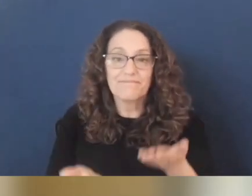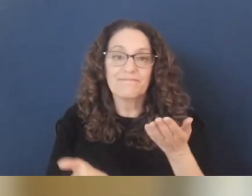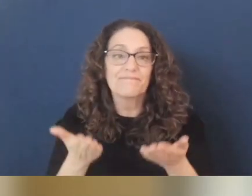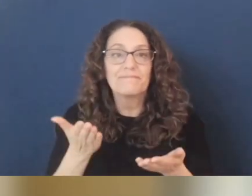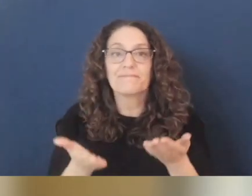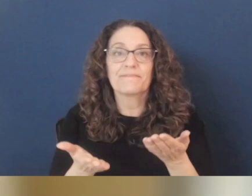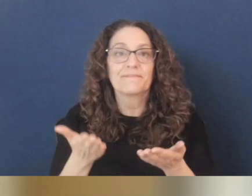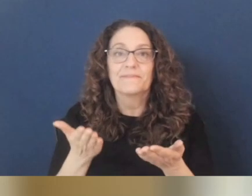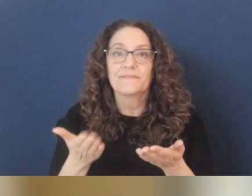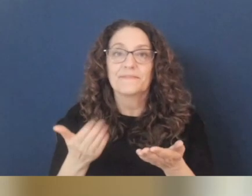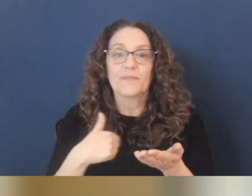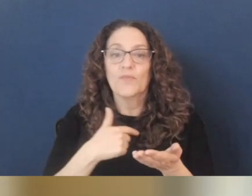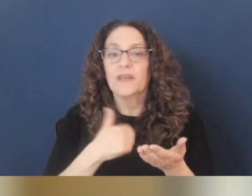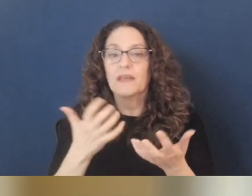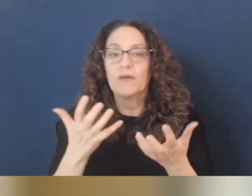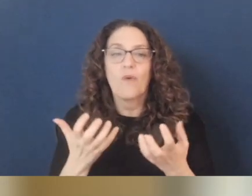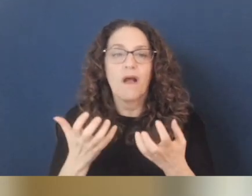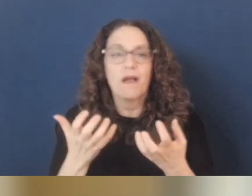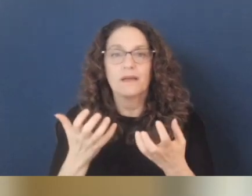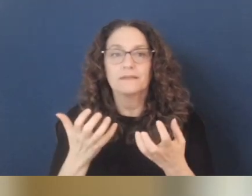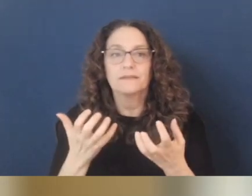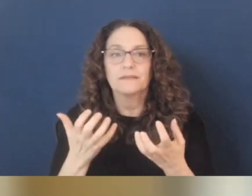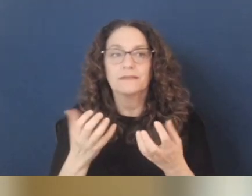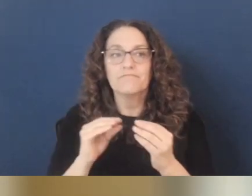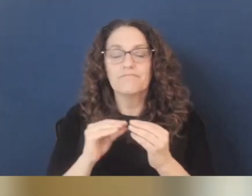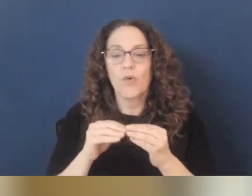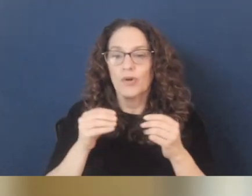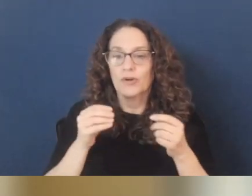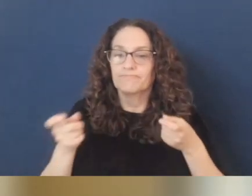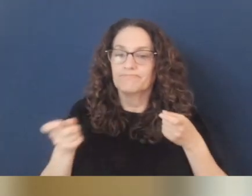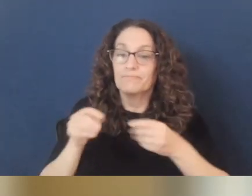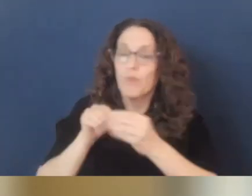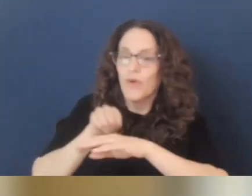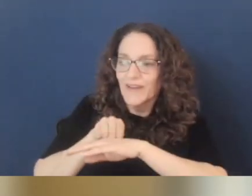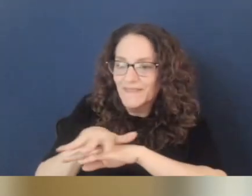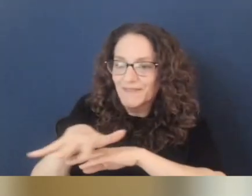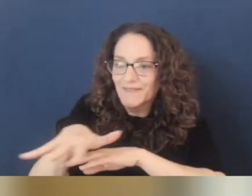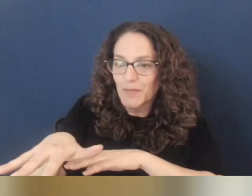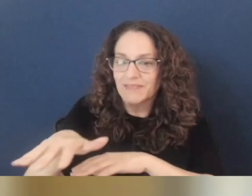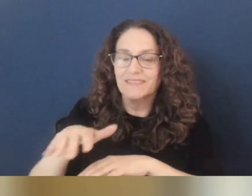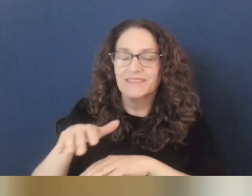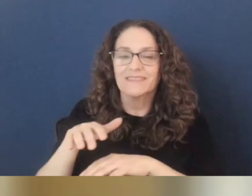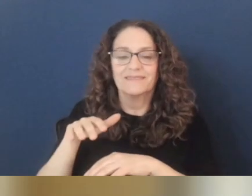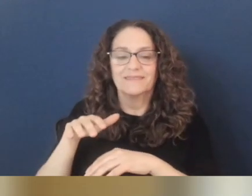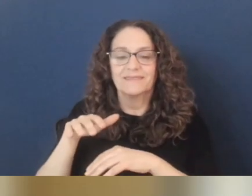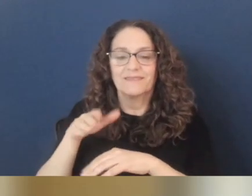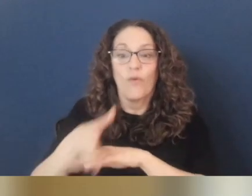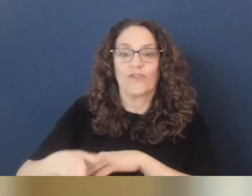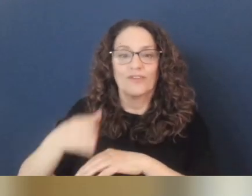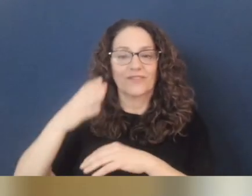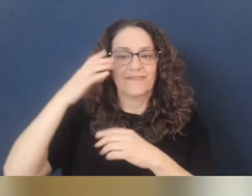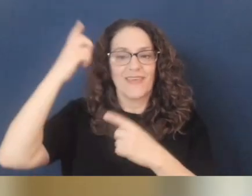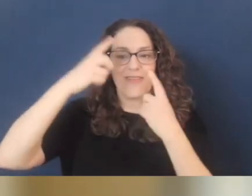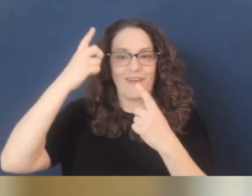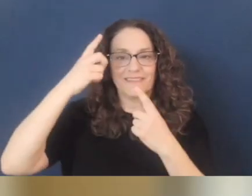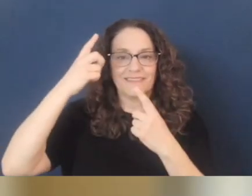have a little more influence over what kinds of thoughts our minds think, and when